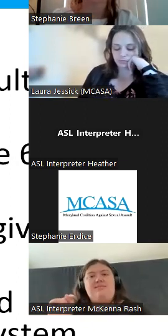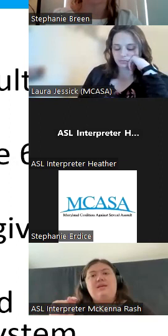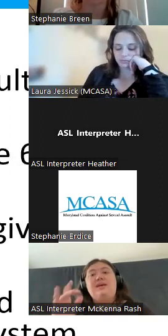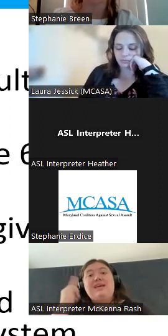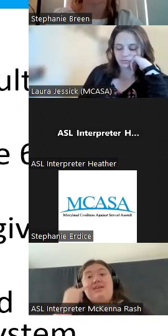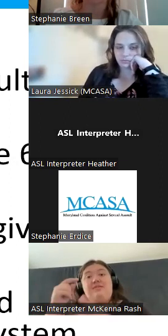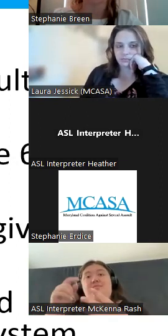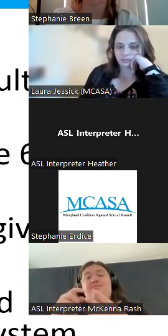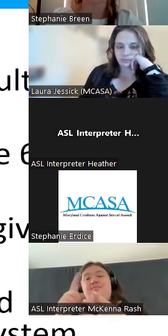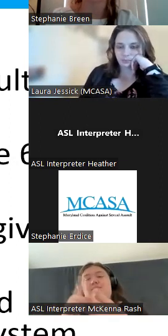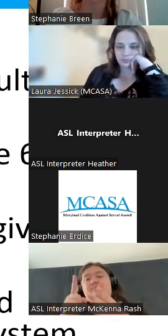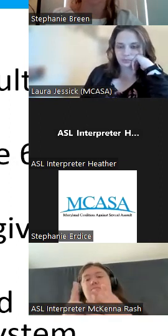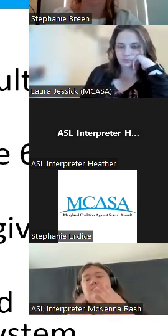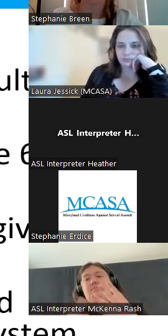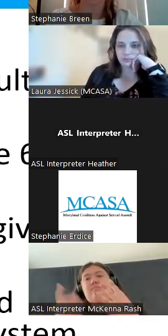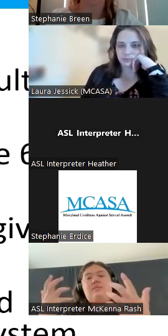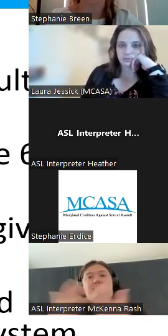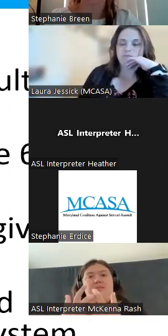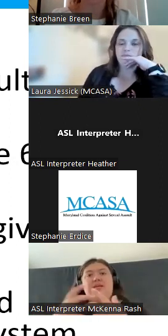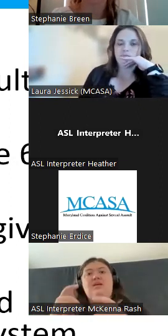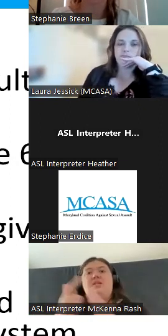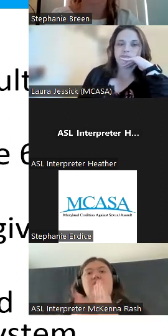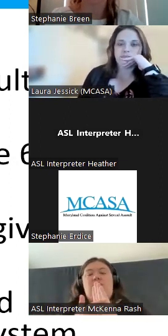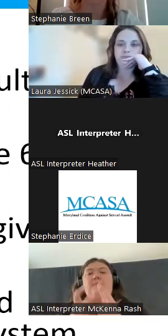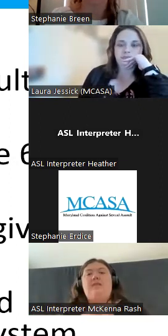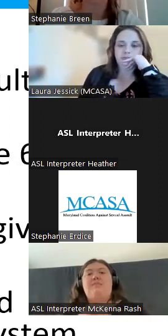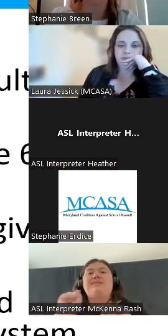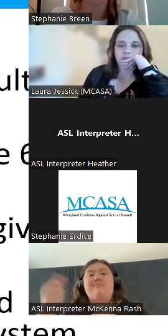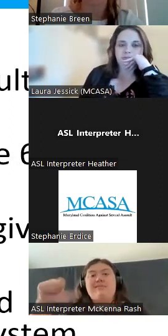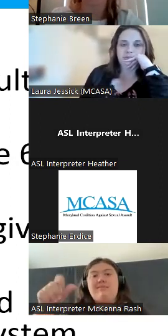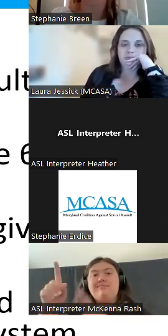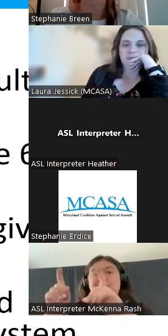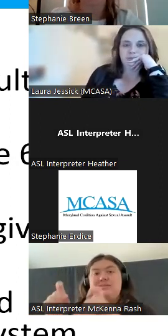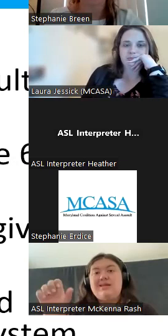then law enforcement can decline to test the SAKE kit.